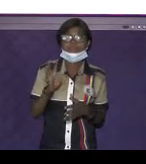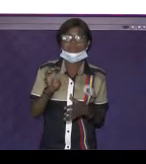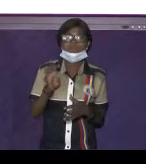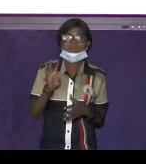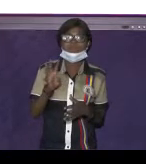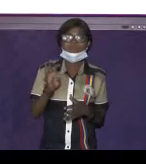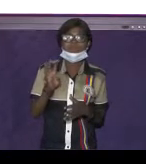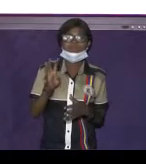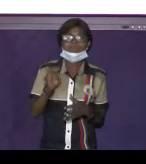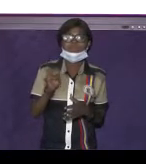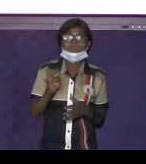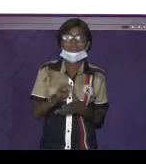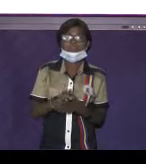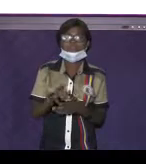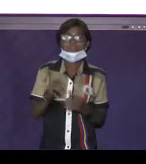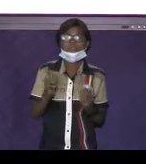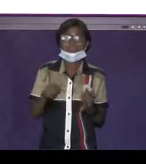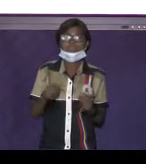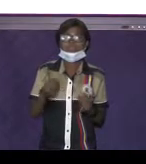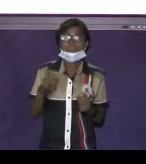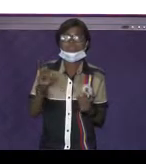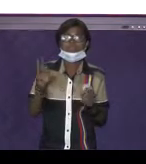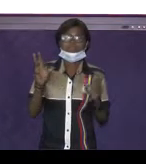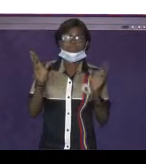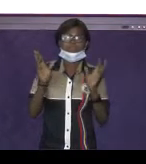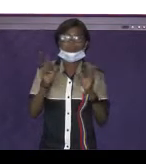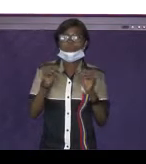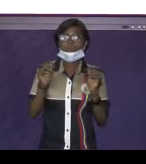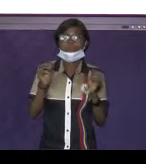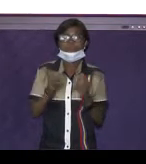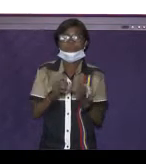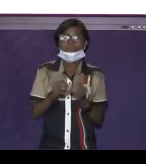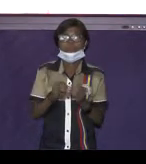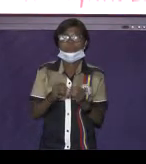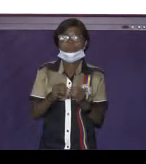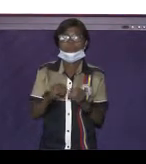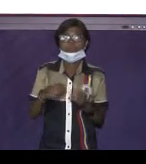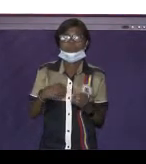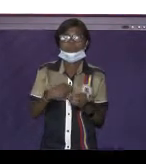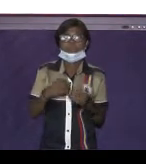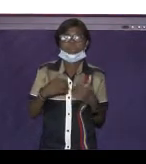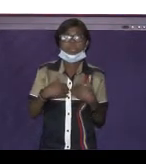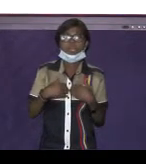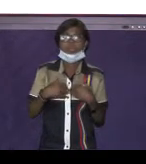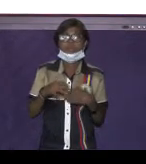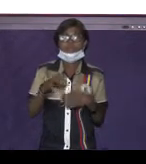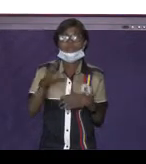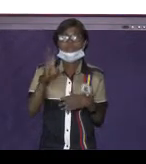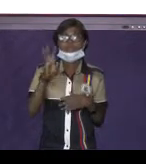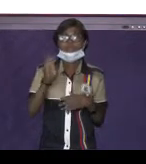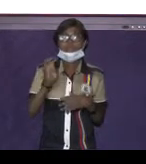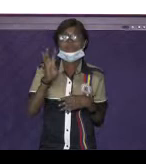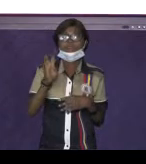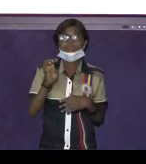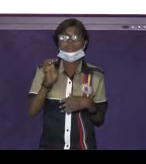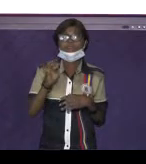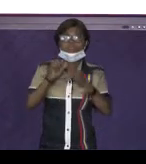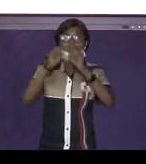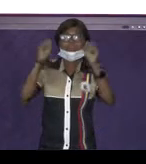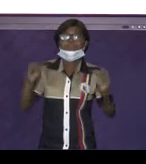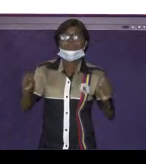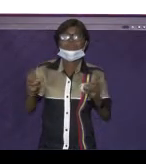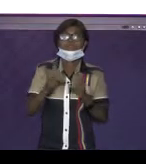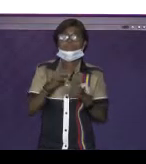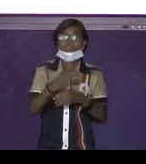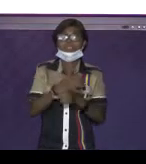39, 40. I can see no more, and that means that in there we have 40 squares. Did